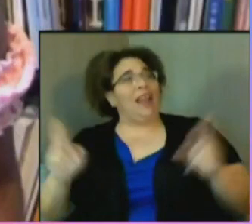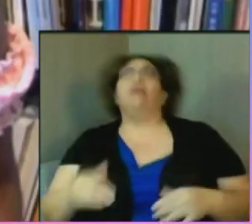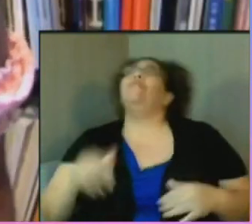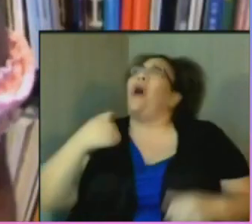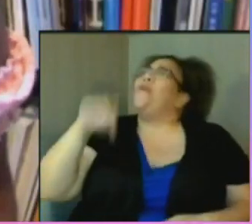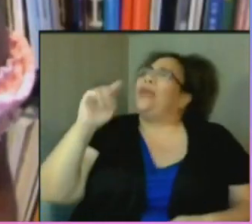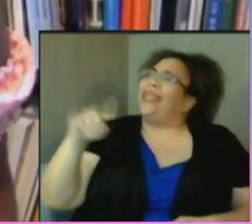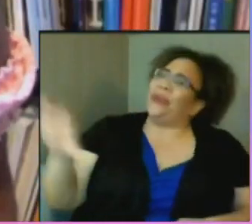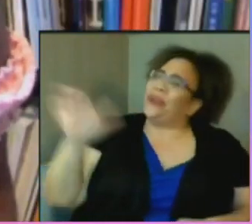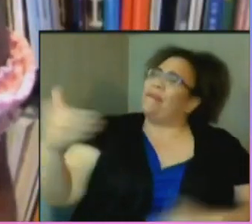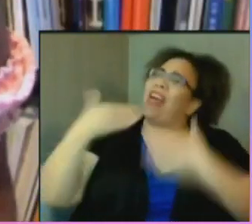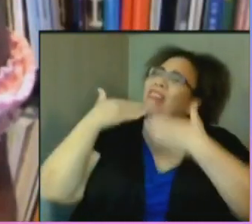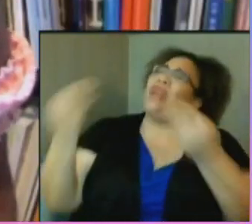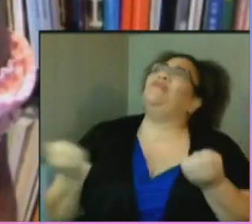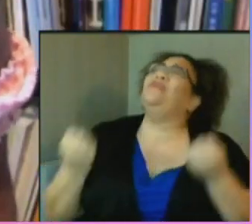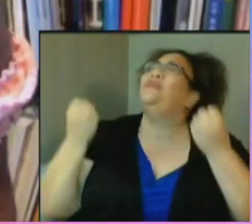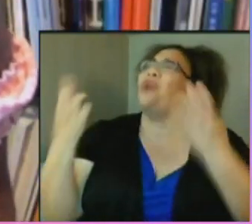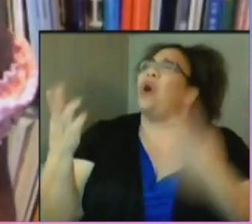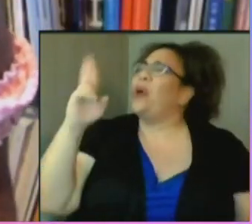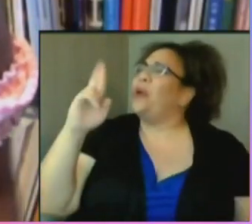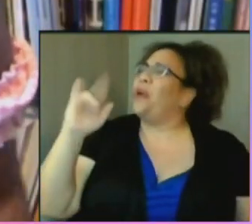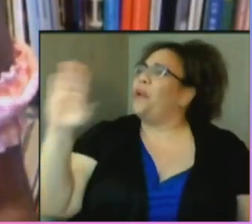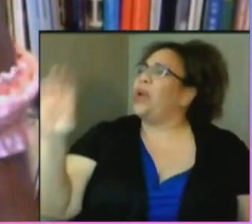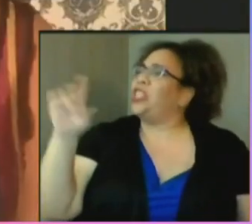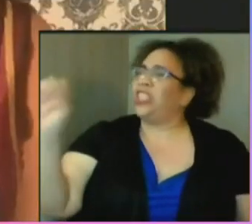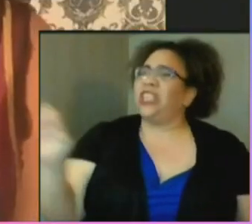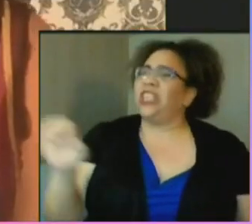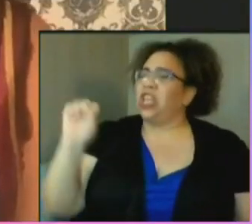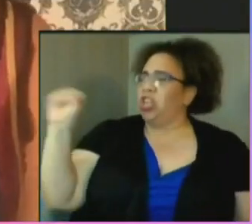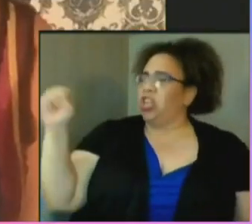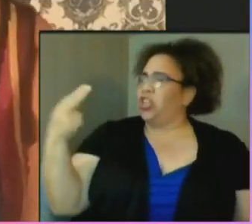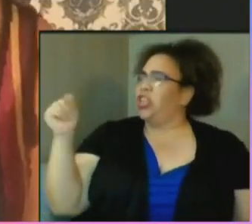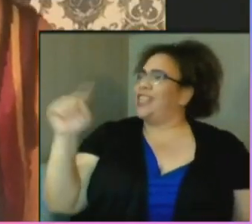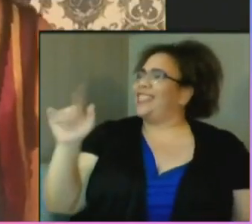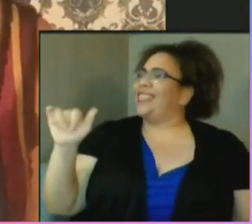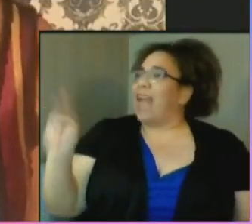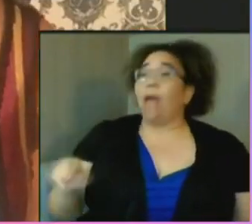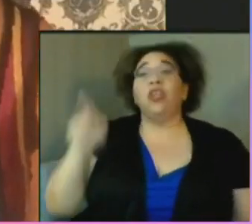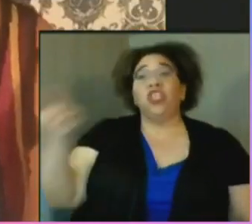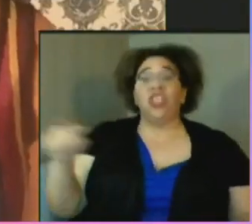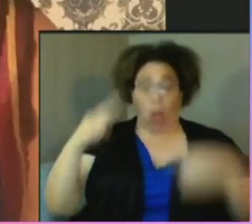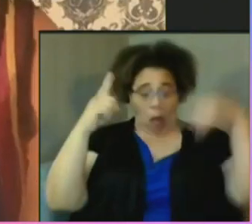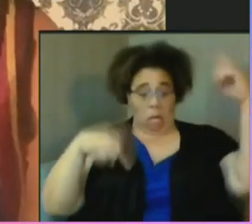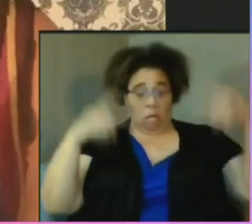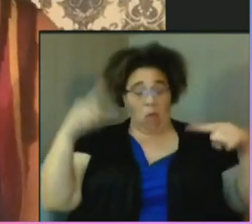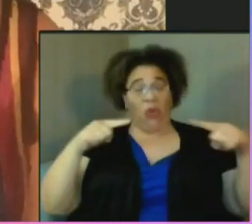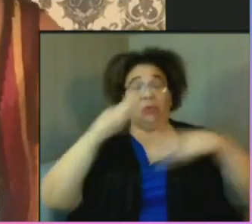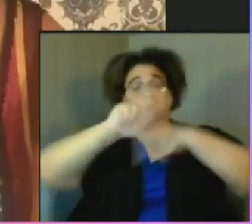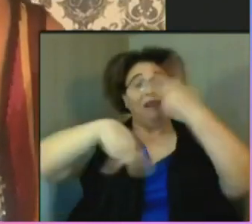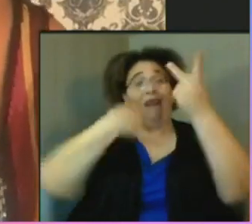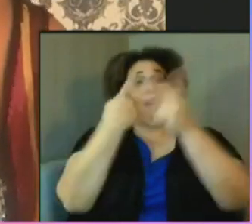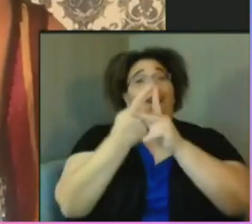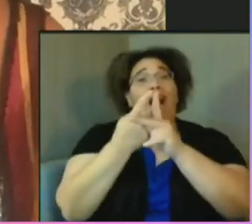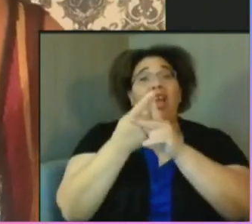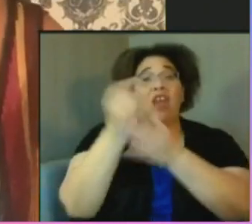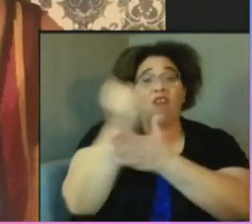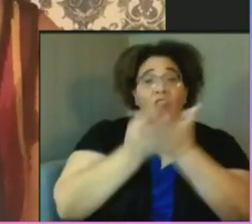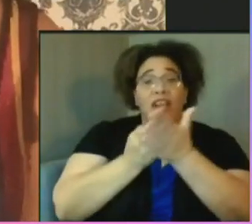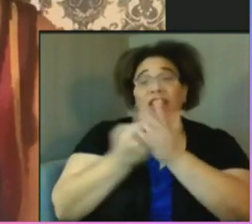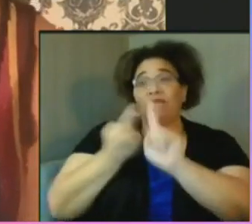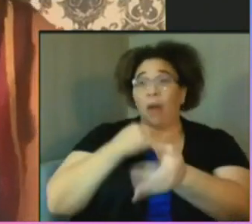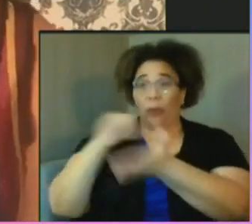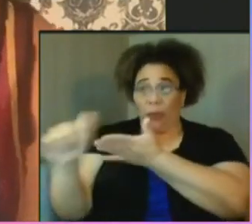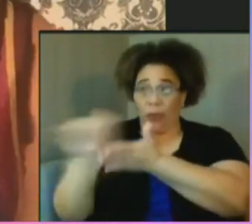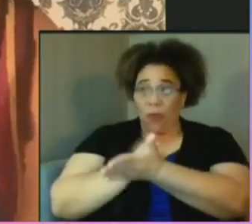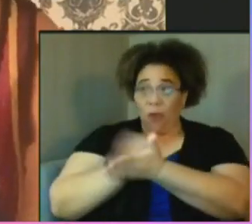We're gonna turn on. Thank you so much, Richie. That is Richie Shazam, who is a multidisciplinary artist in New York,